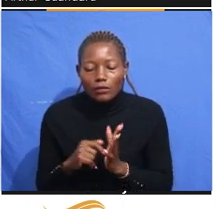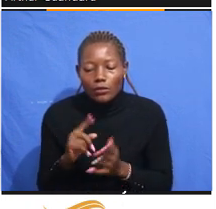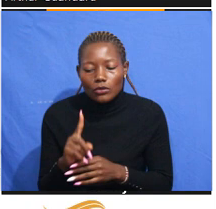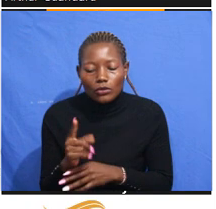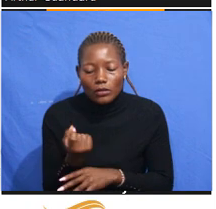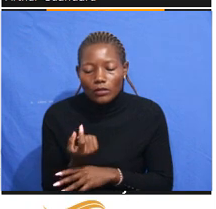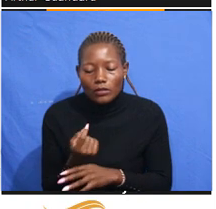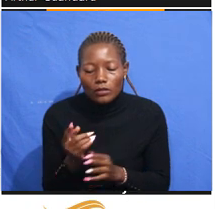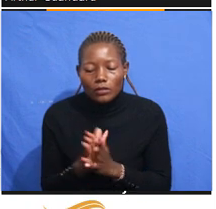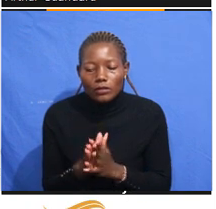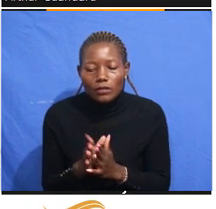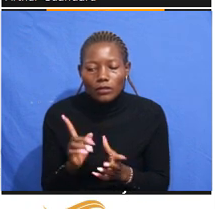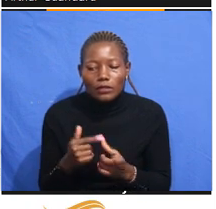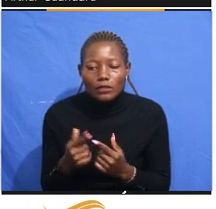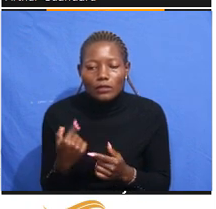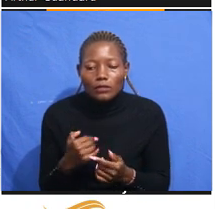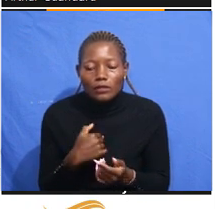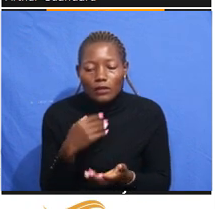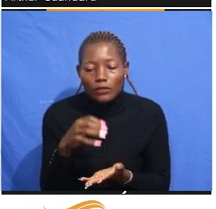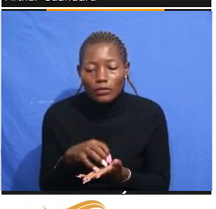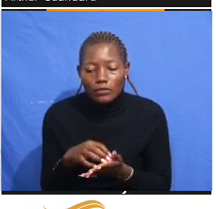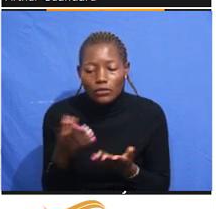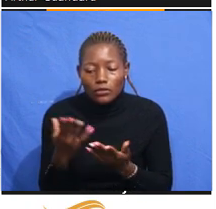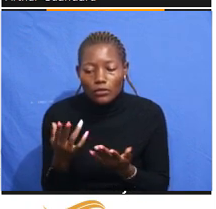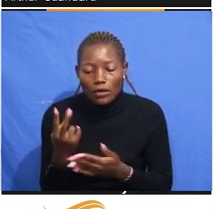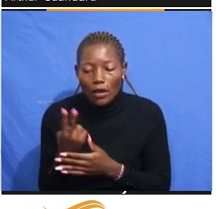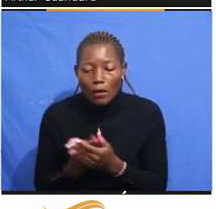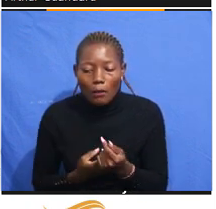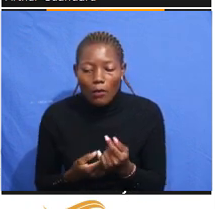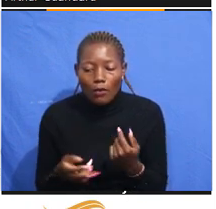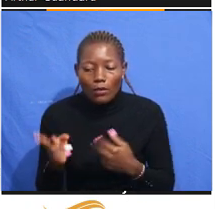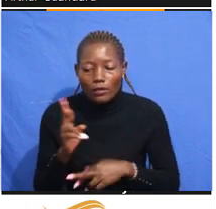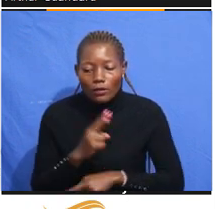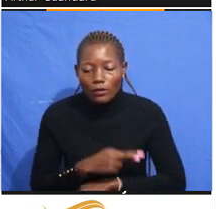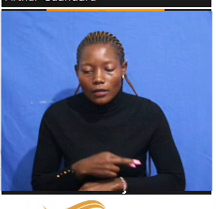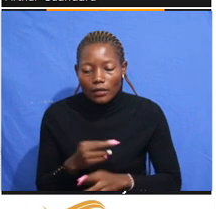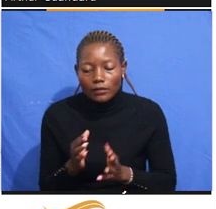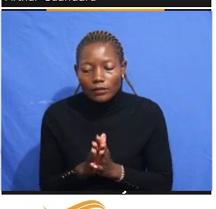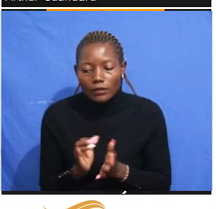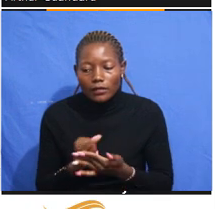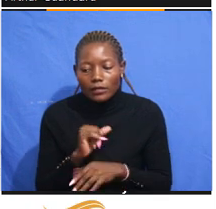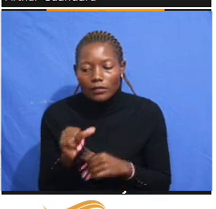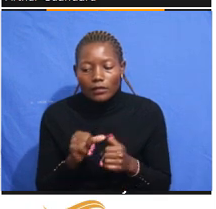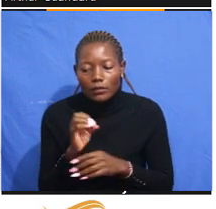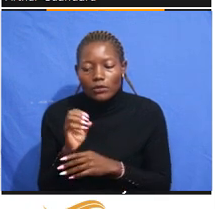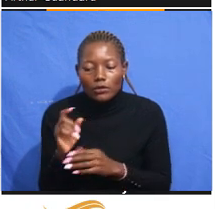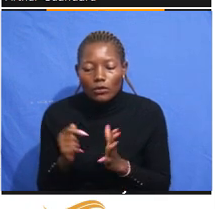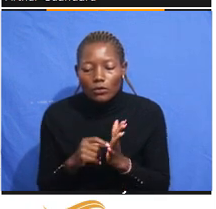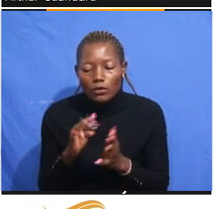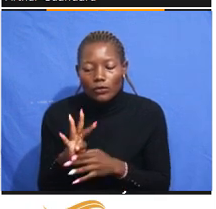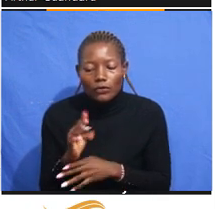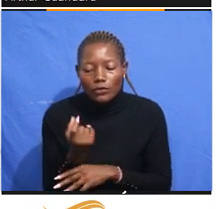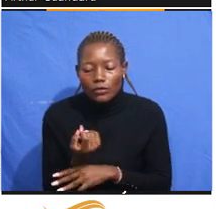where both the atria and the ventricles are relaxed, and that takes about 0.4 seconds. It's a very